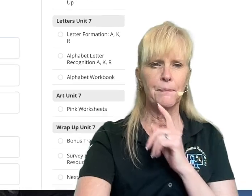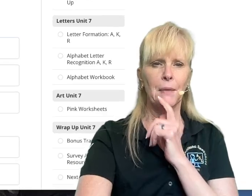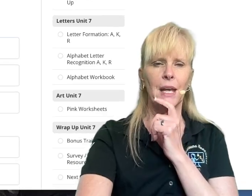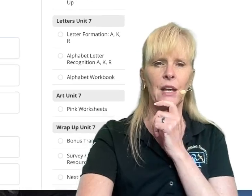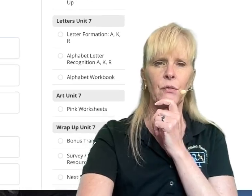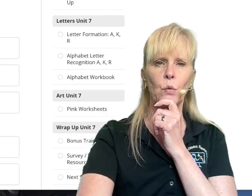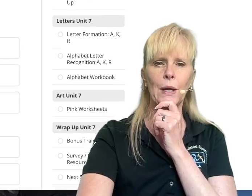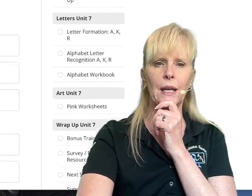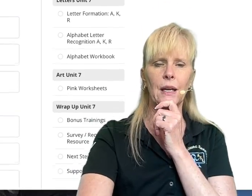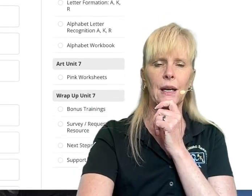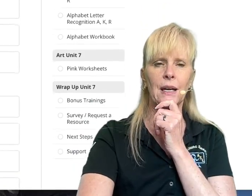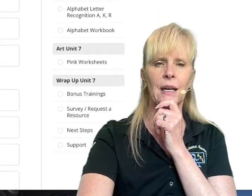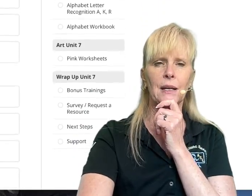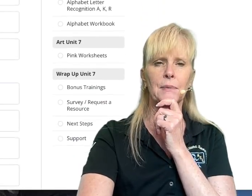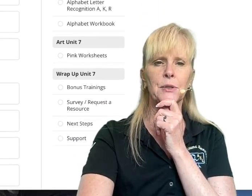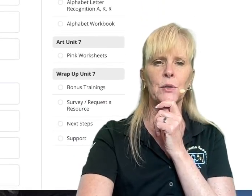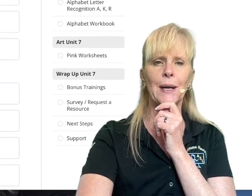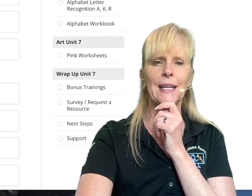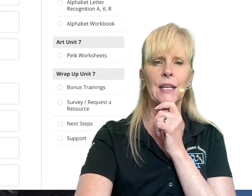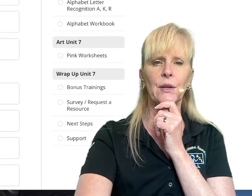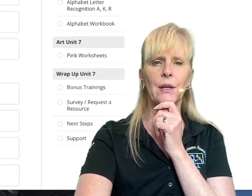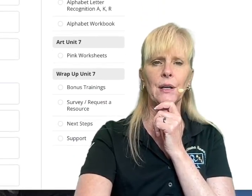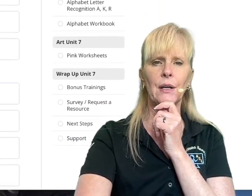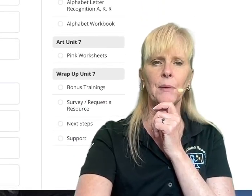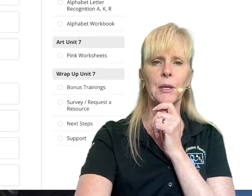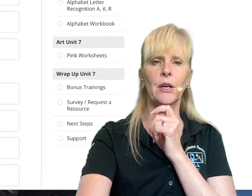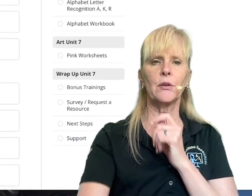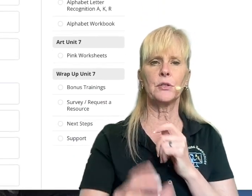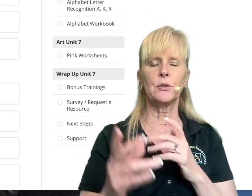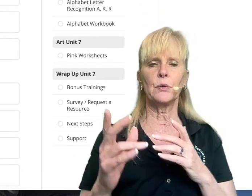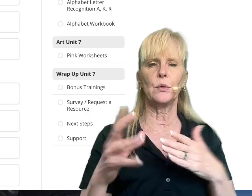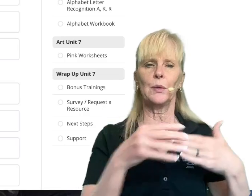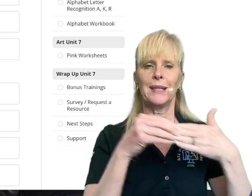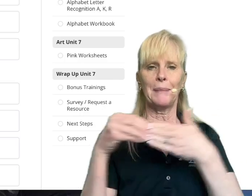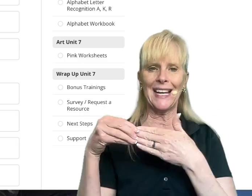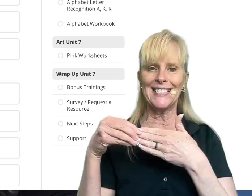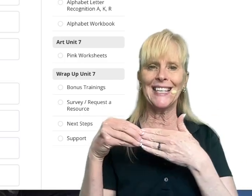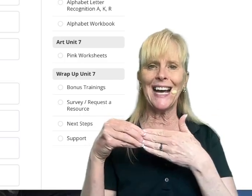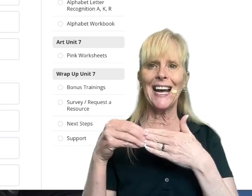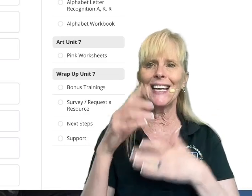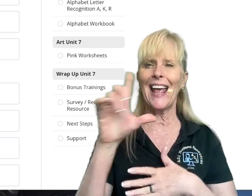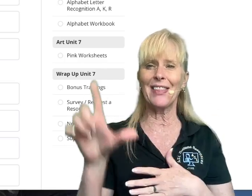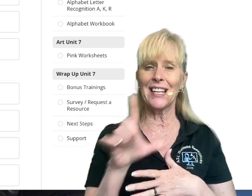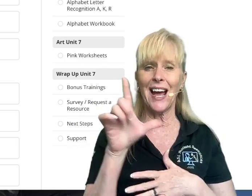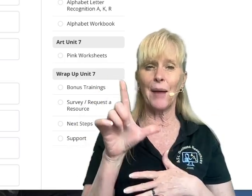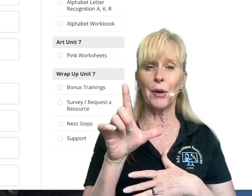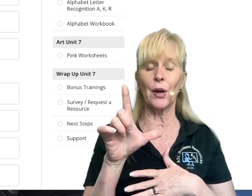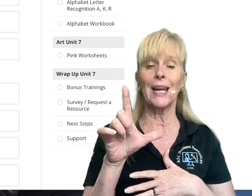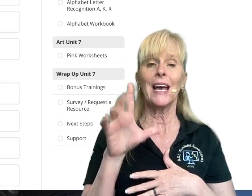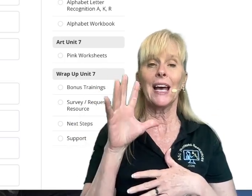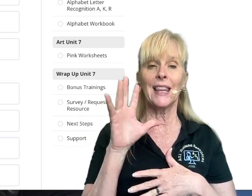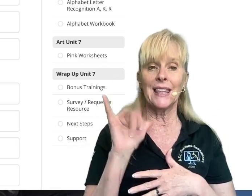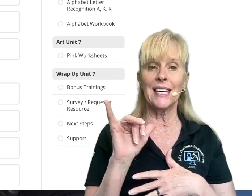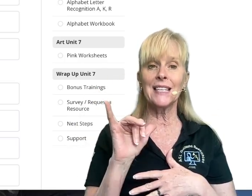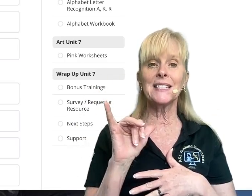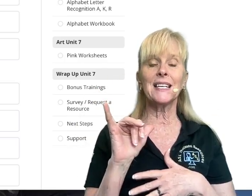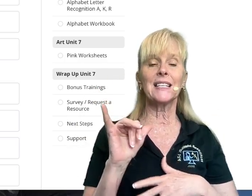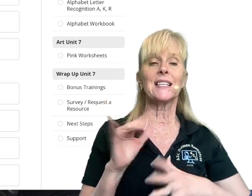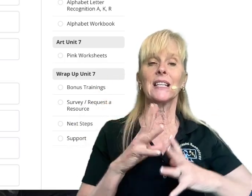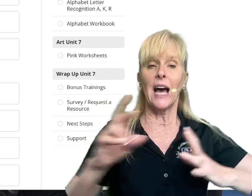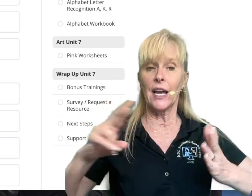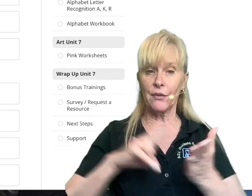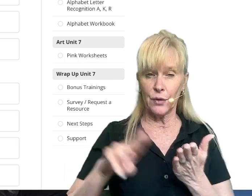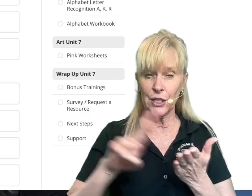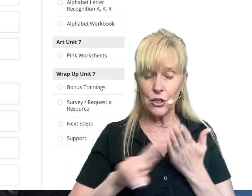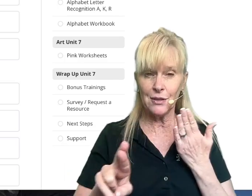here. If we do right here, I'm going to go to the pacing guide in the library. This is